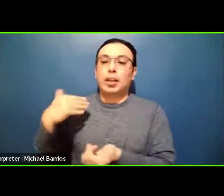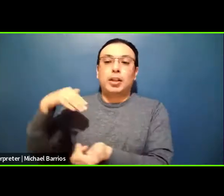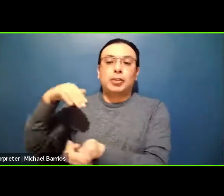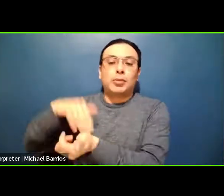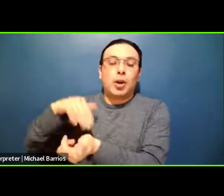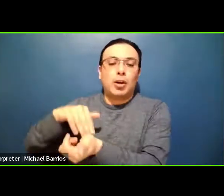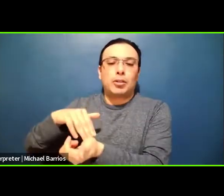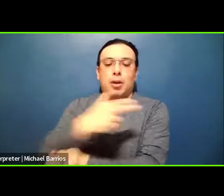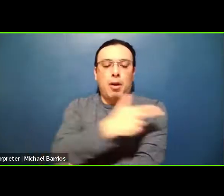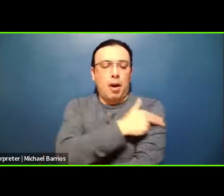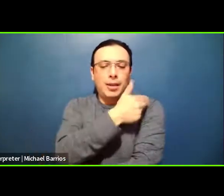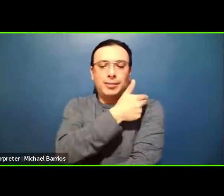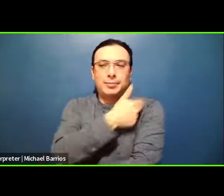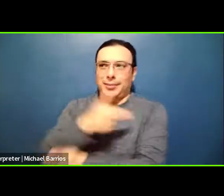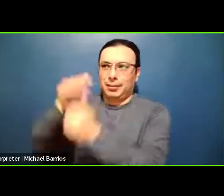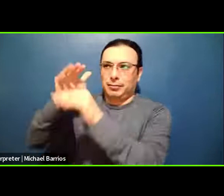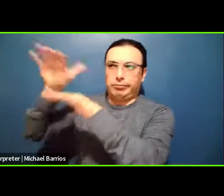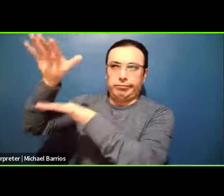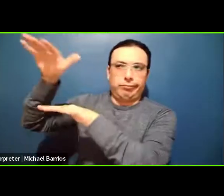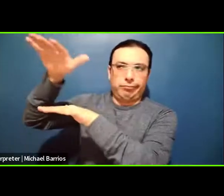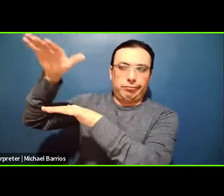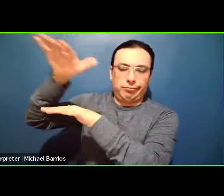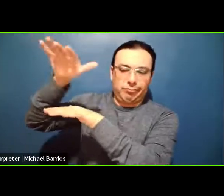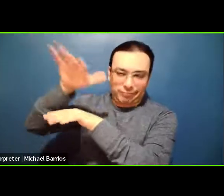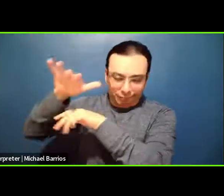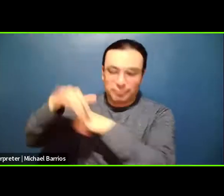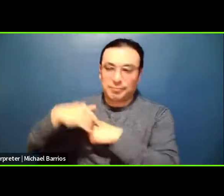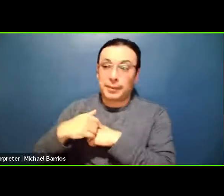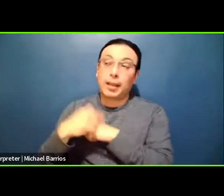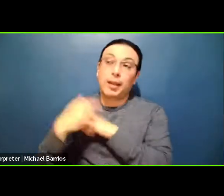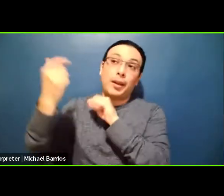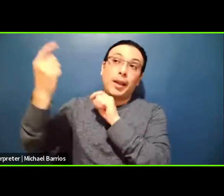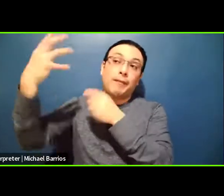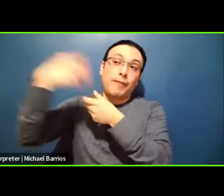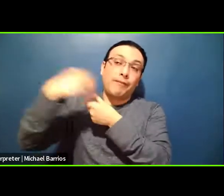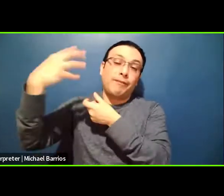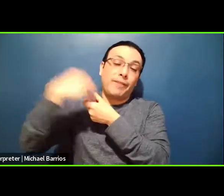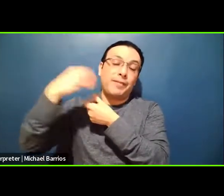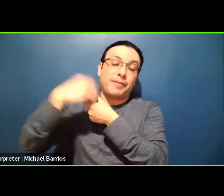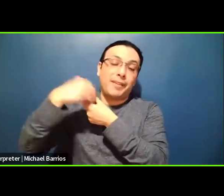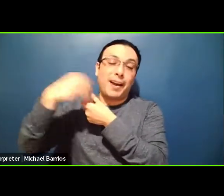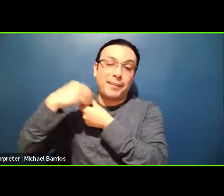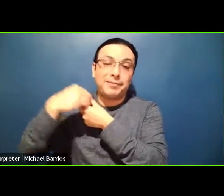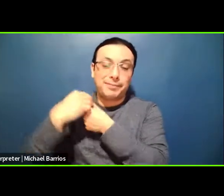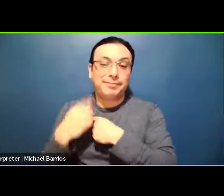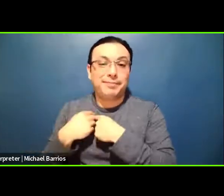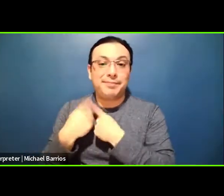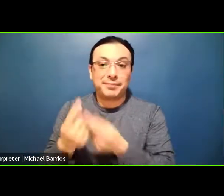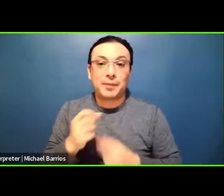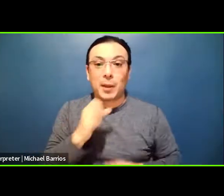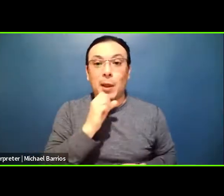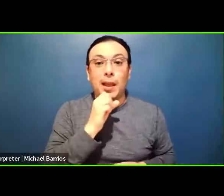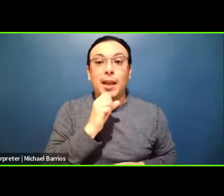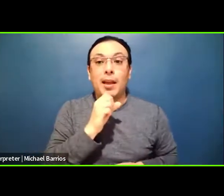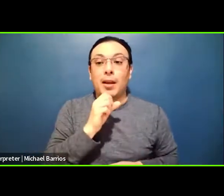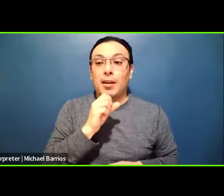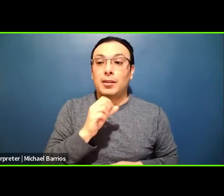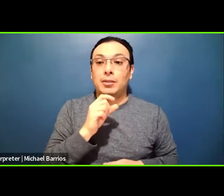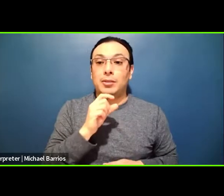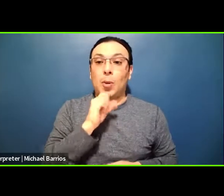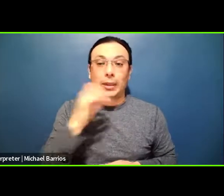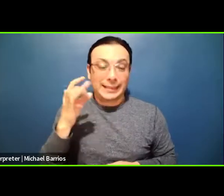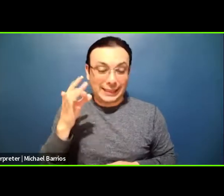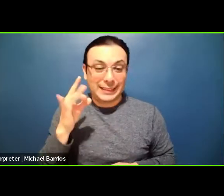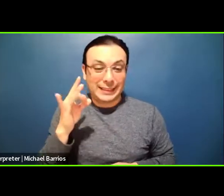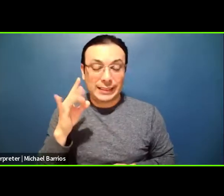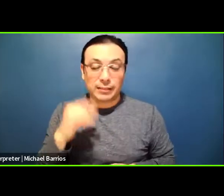an ever-present part of my childhood until I was 18. I understood myself to be disabled since as far back as I